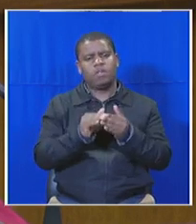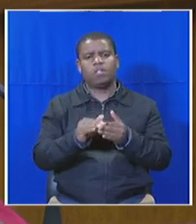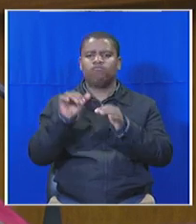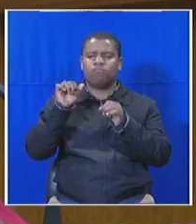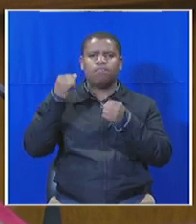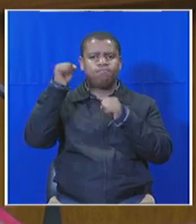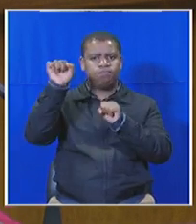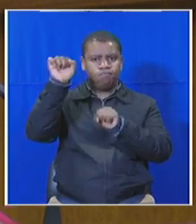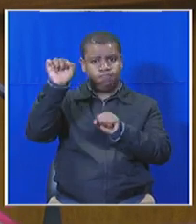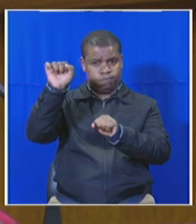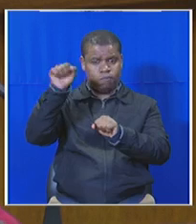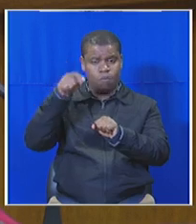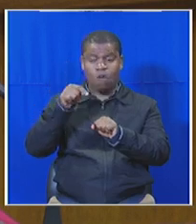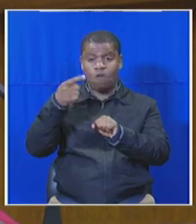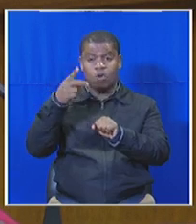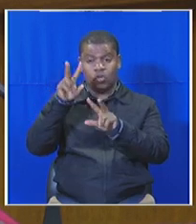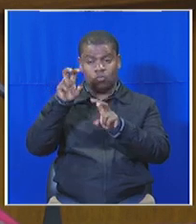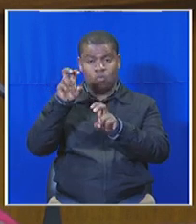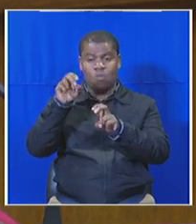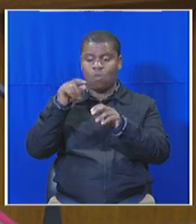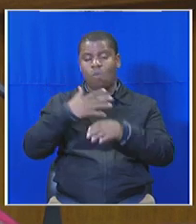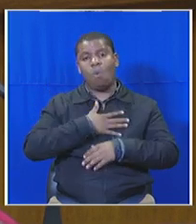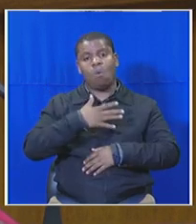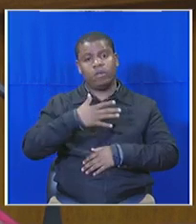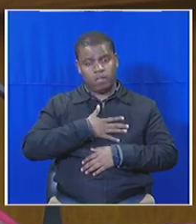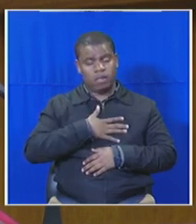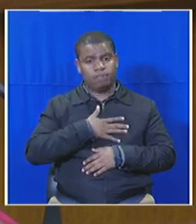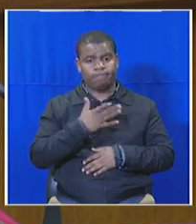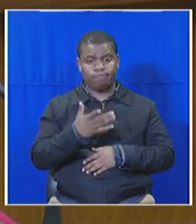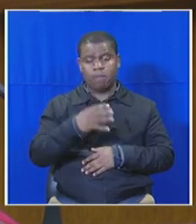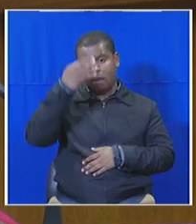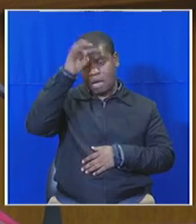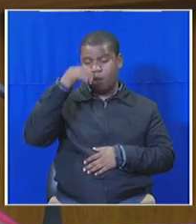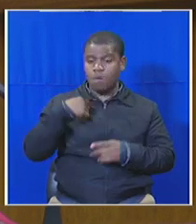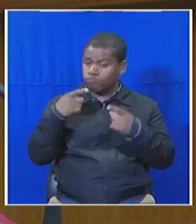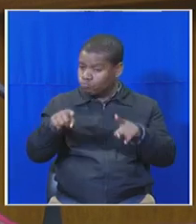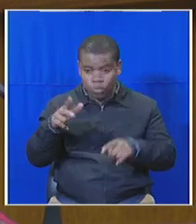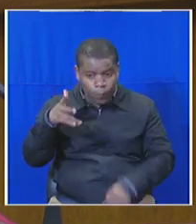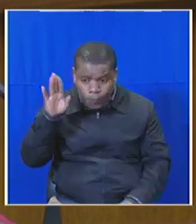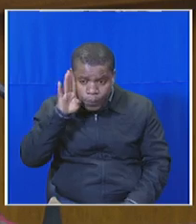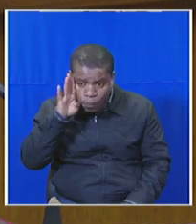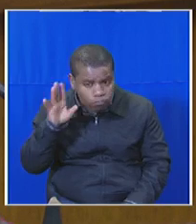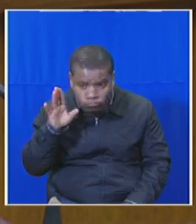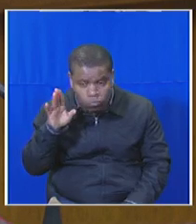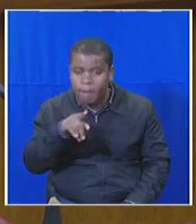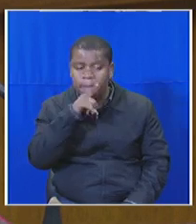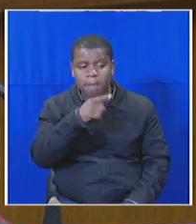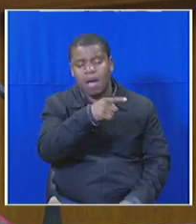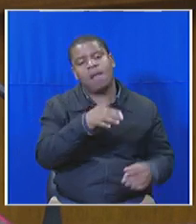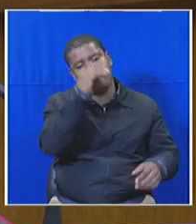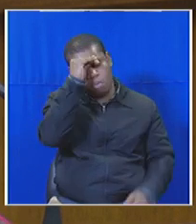political leaders taking front initiative, police were used to massacre those